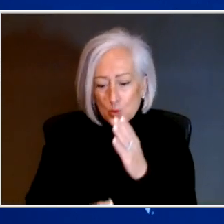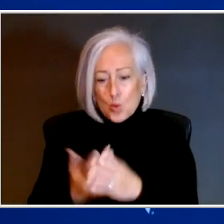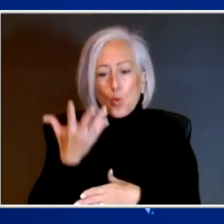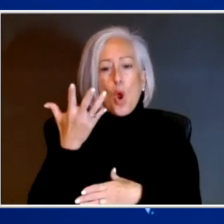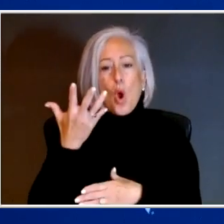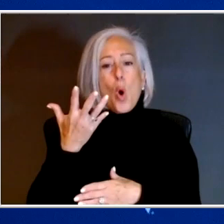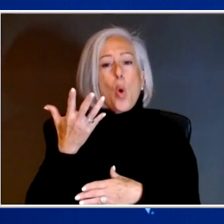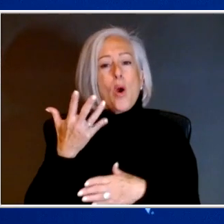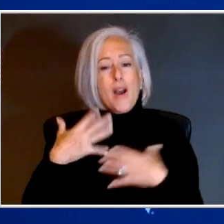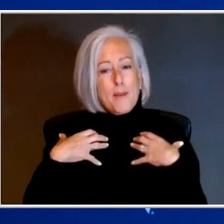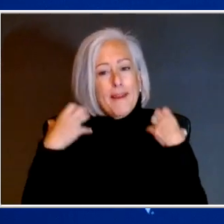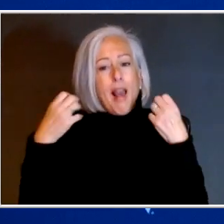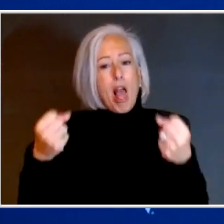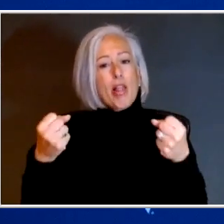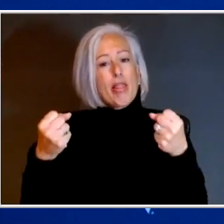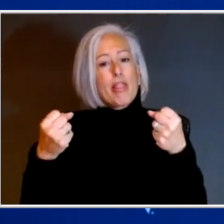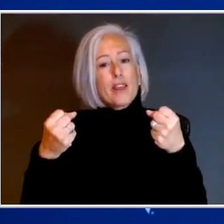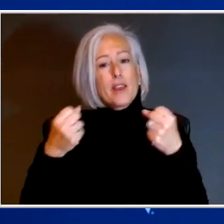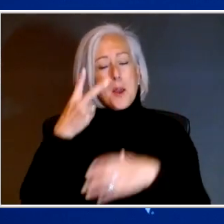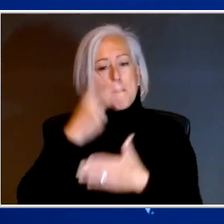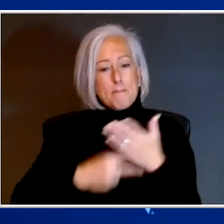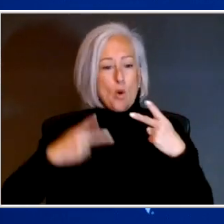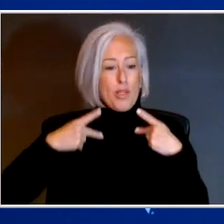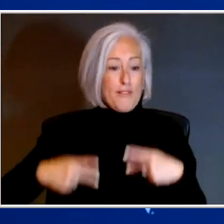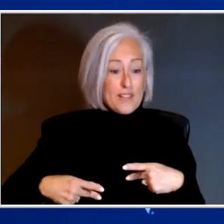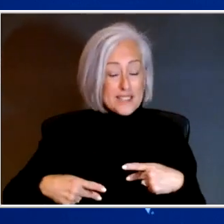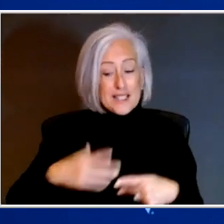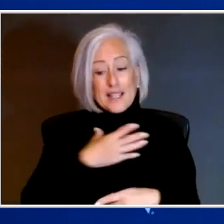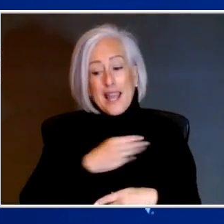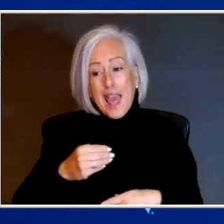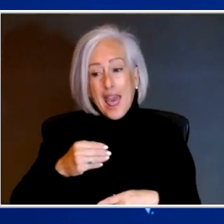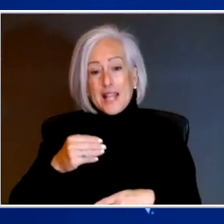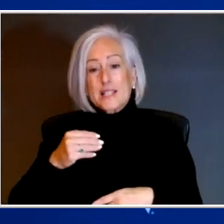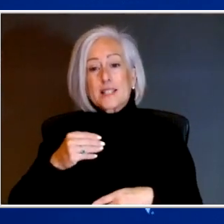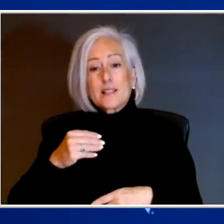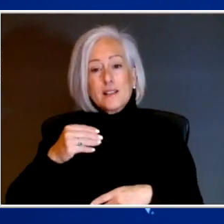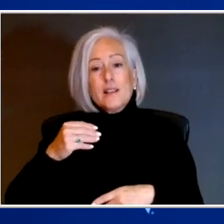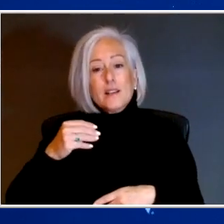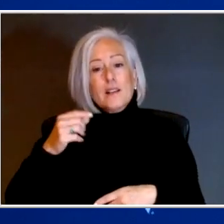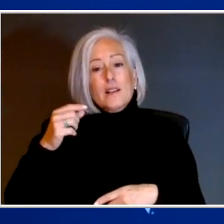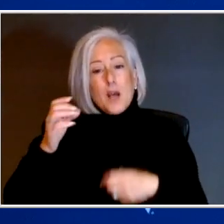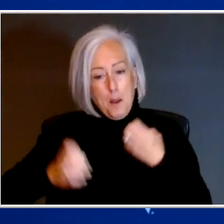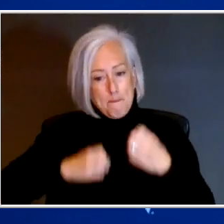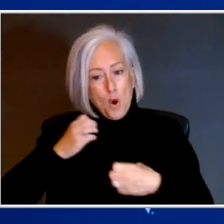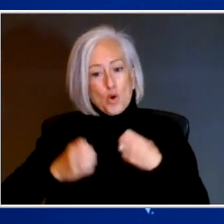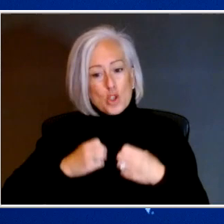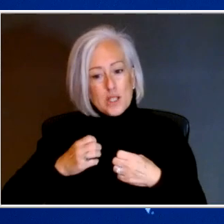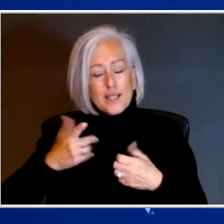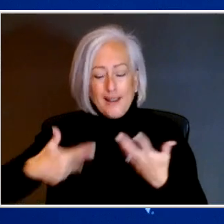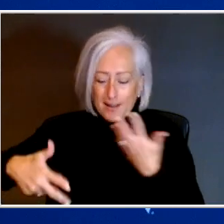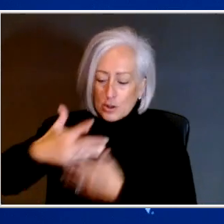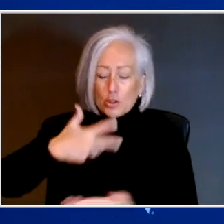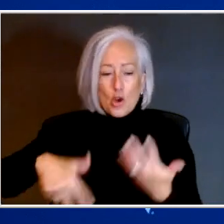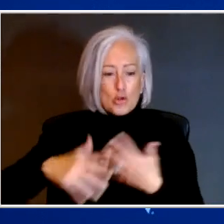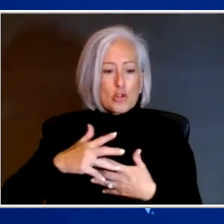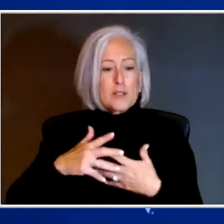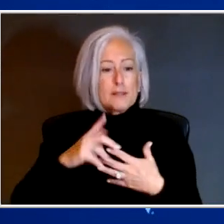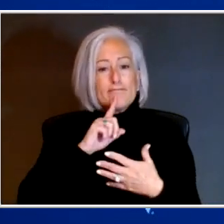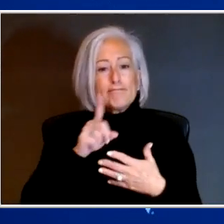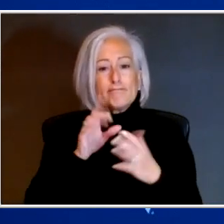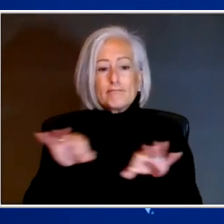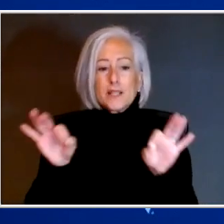healthy, both physically, but also emotionally and socially, and so it is so vitally important. So thank you to our